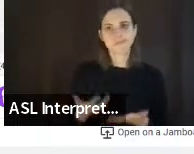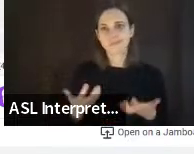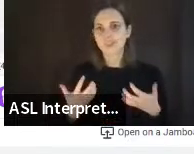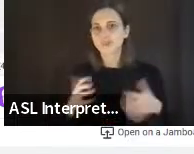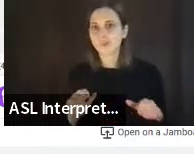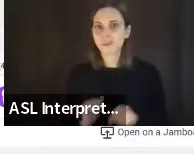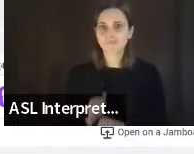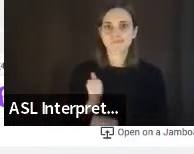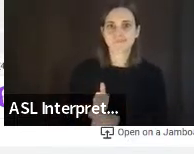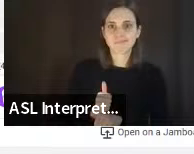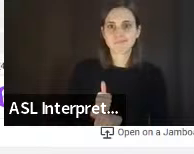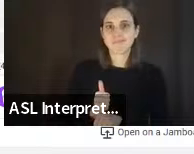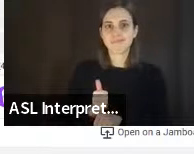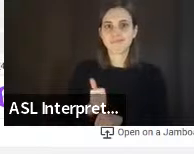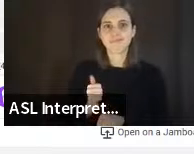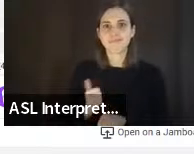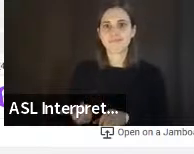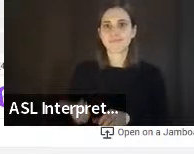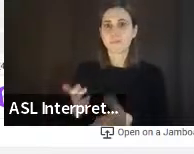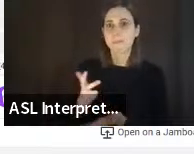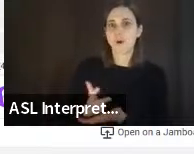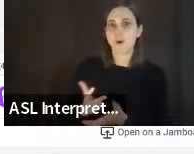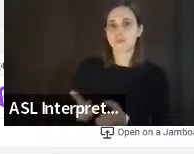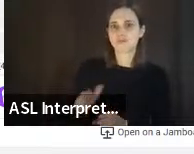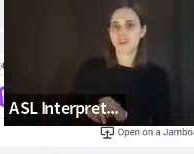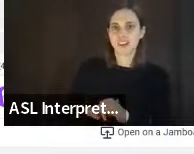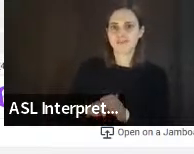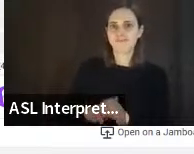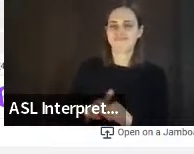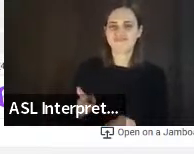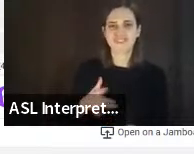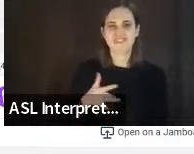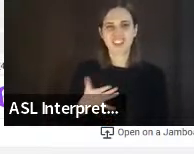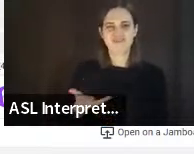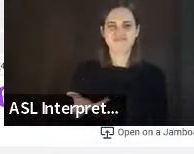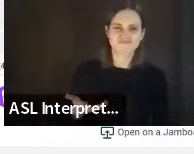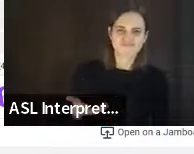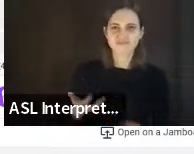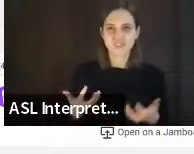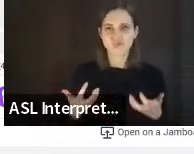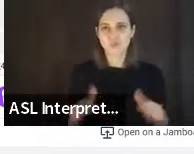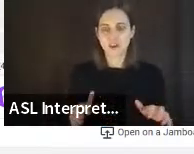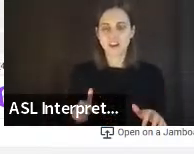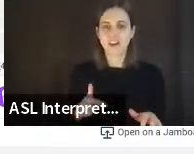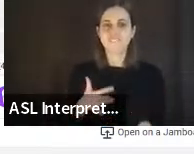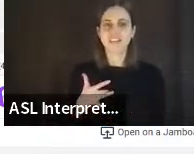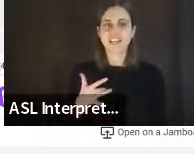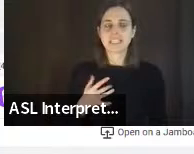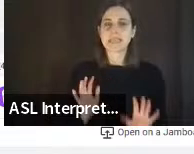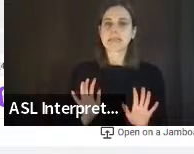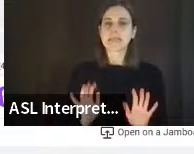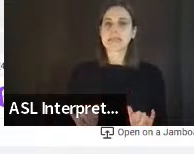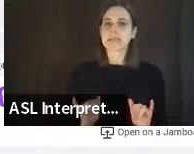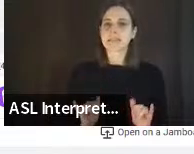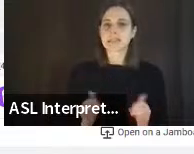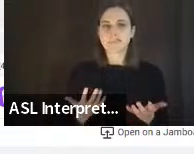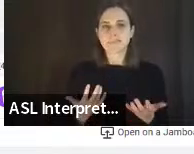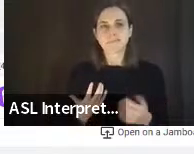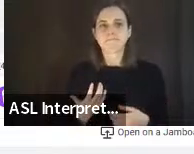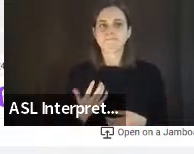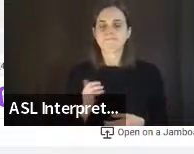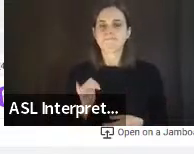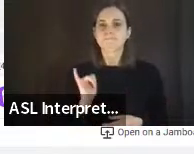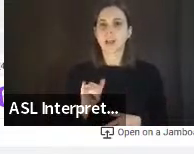ride either. So we were discussing that maybe some constraints in the modeling need